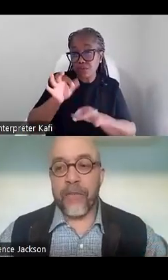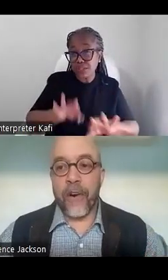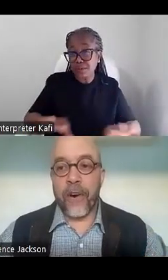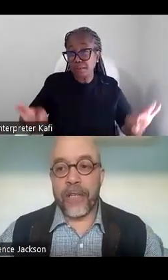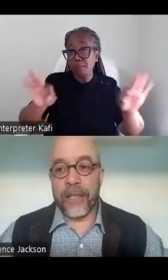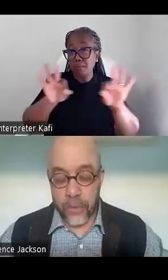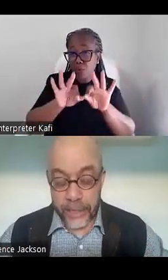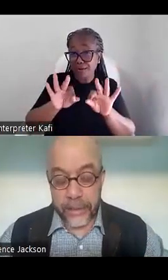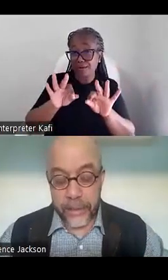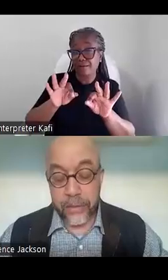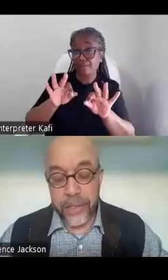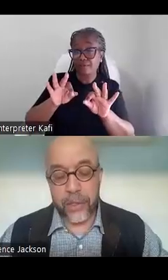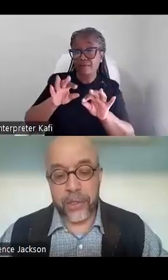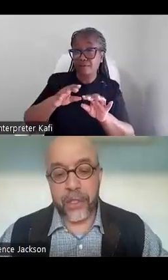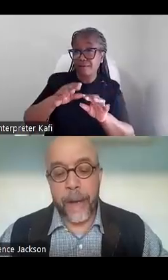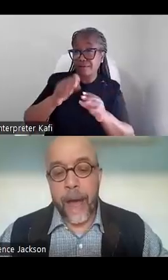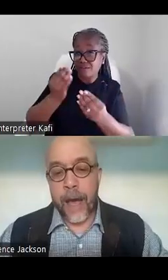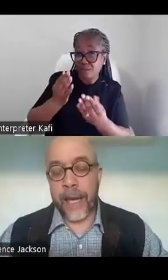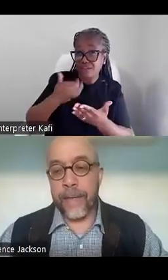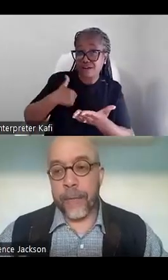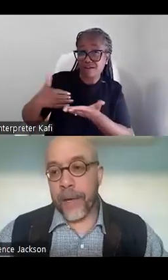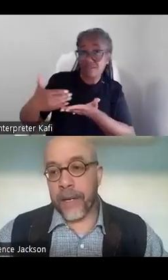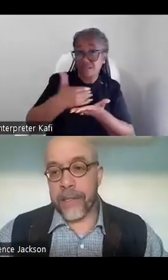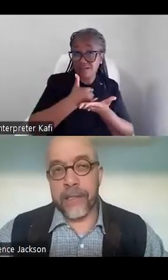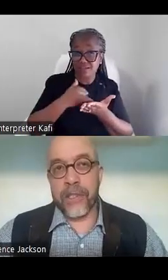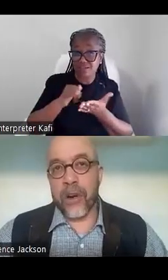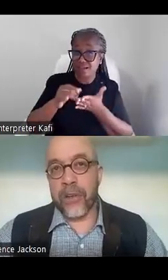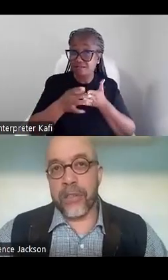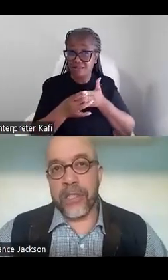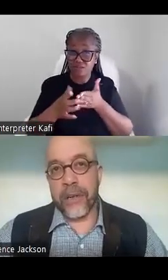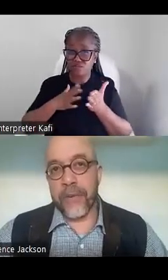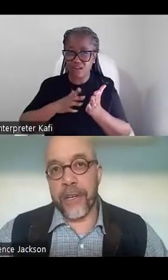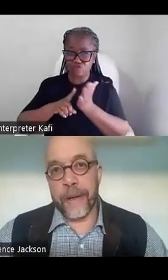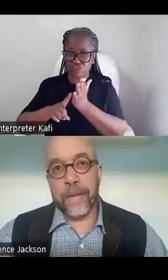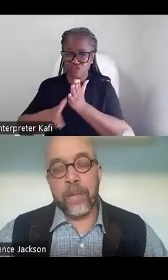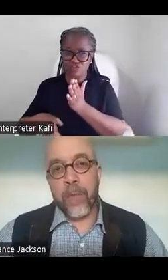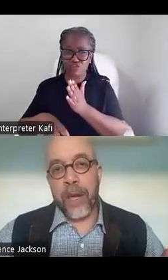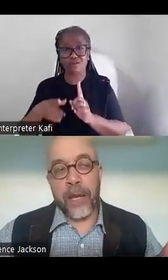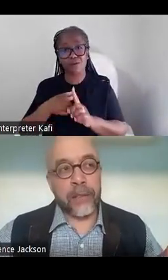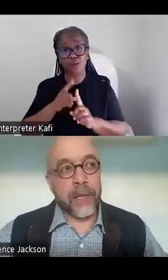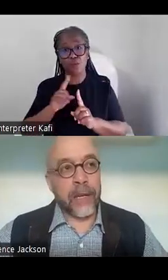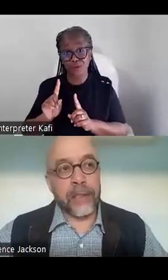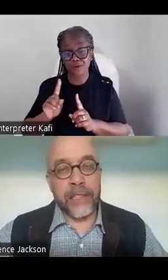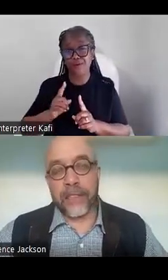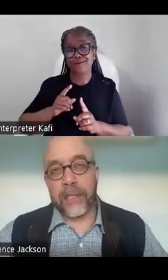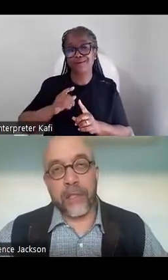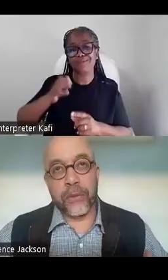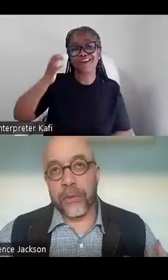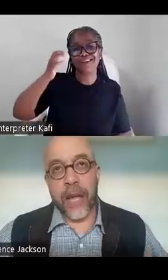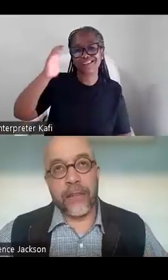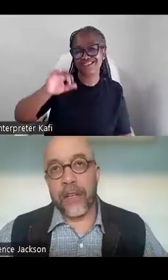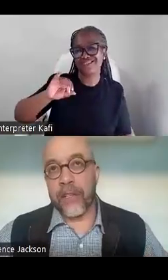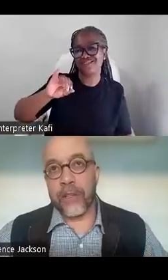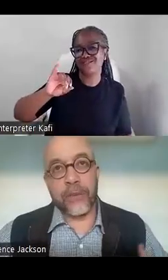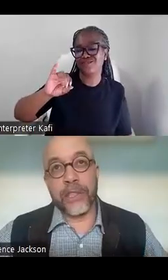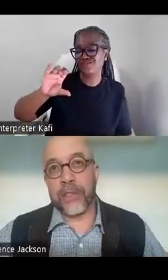so far that directed the research came from my cousins, Charles and Jennifer Duggar. And years ago,